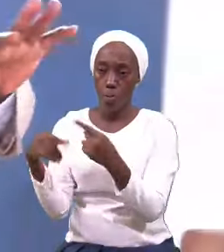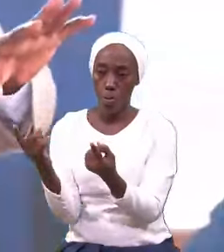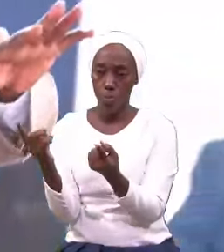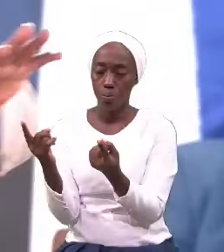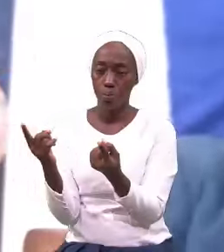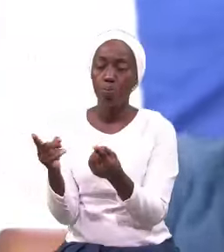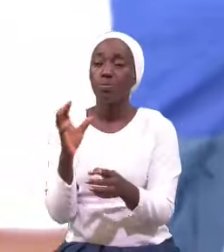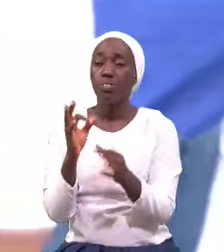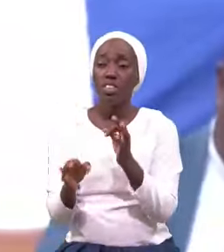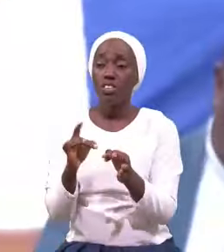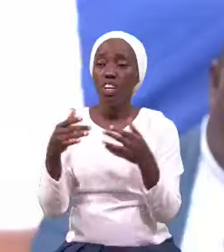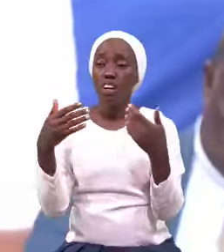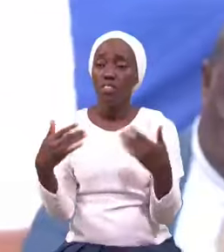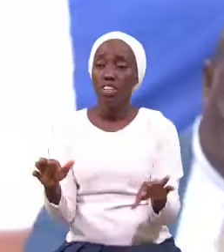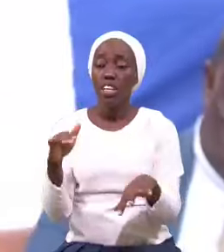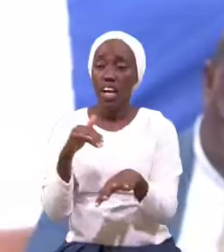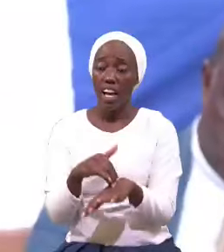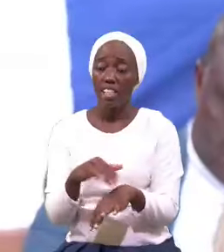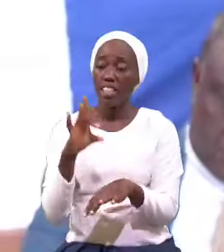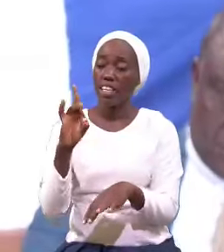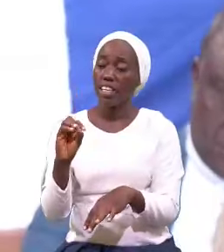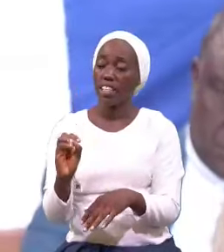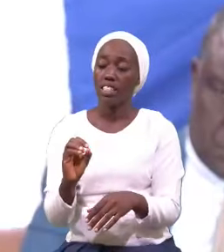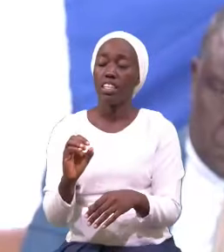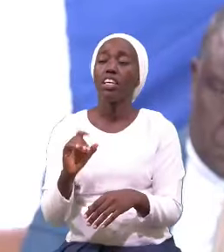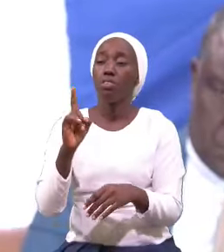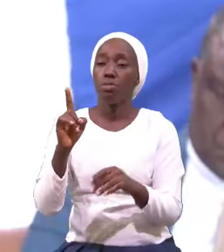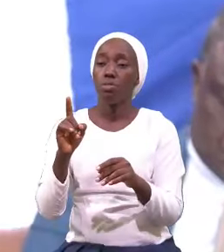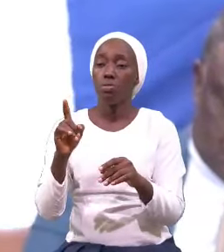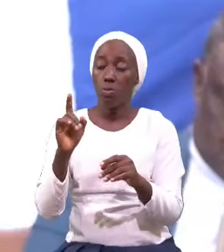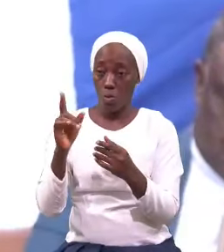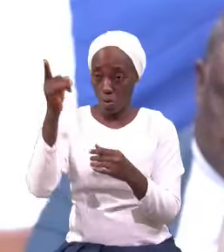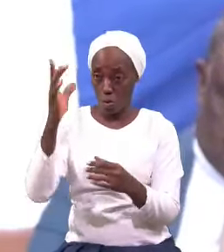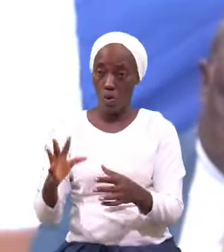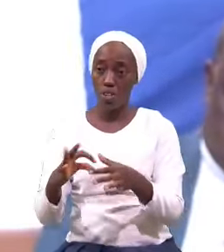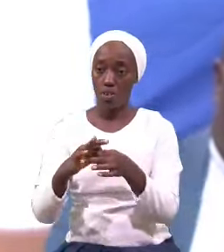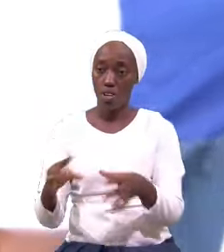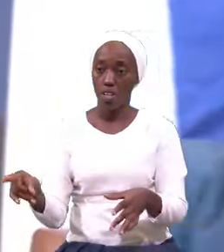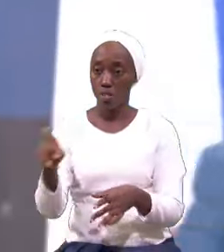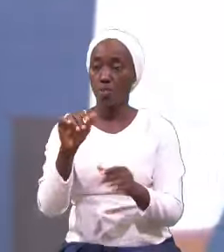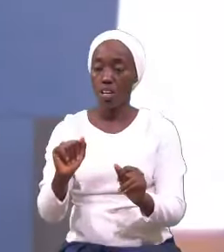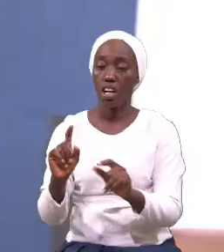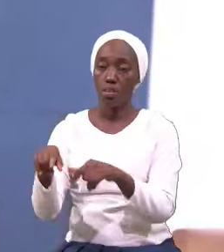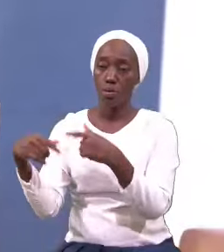If you have finished at 80, God releases you, you can go home.